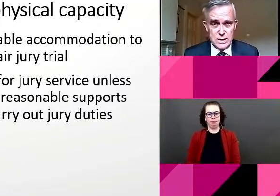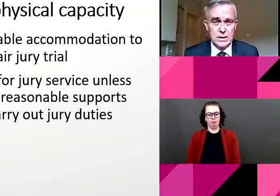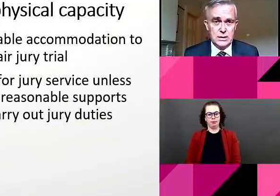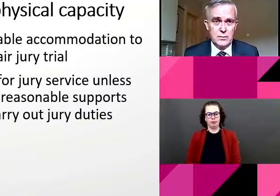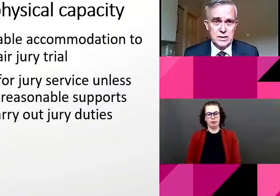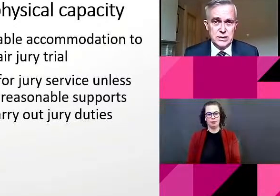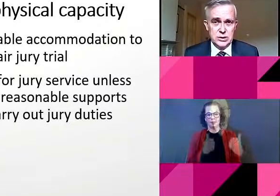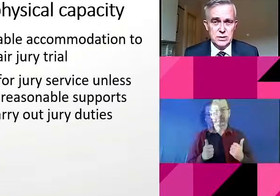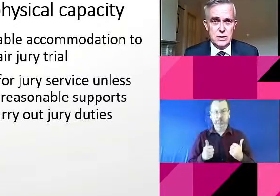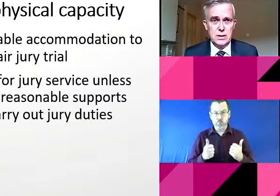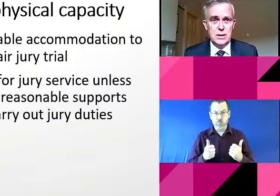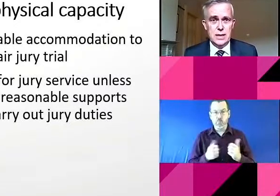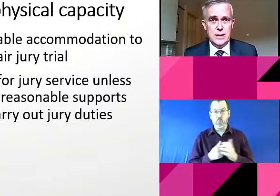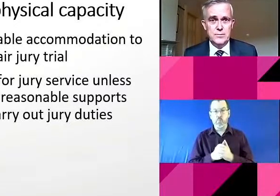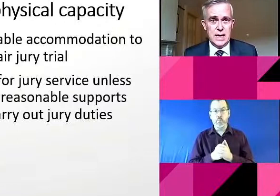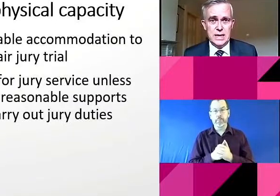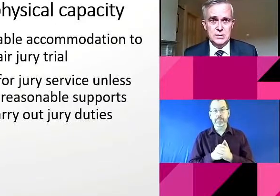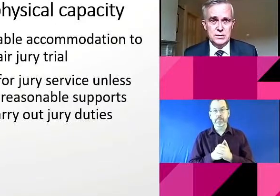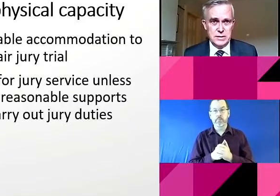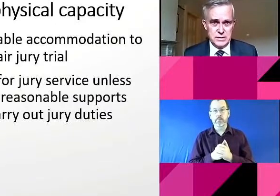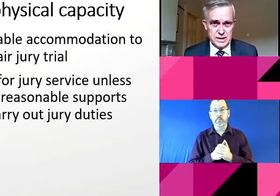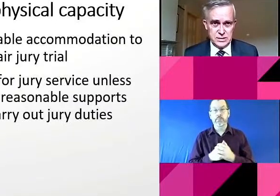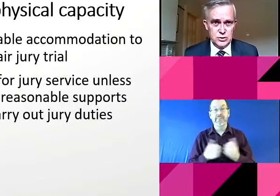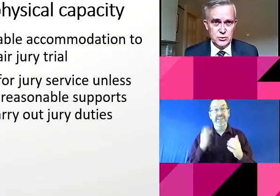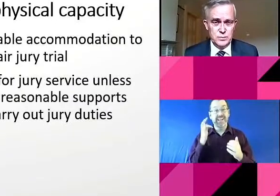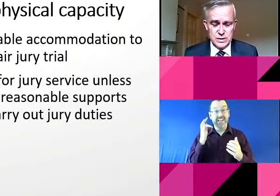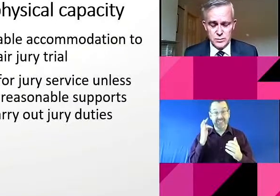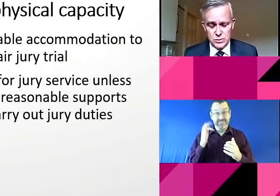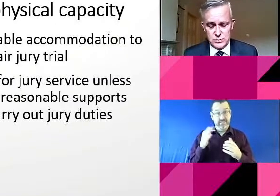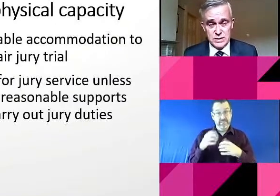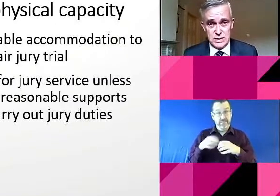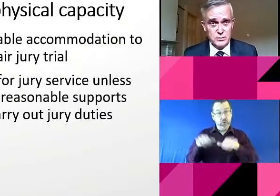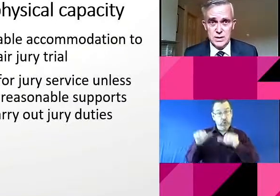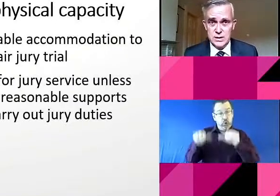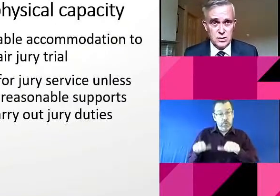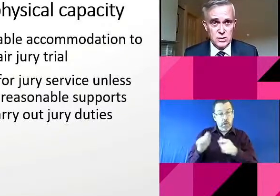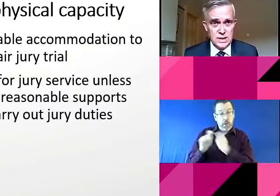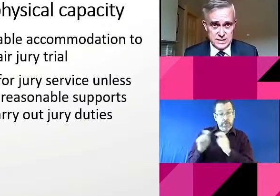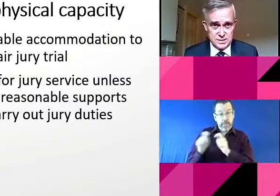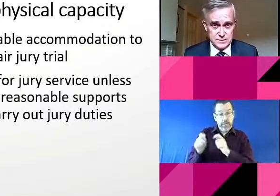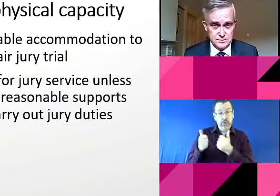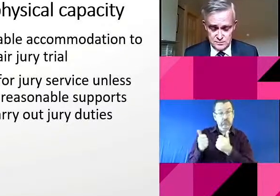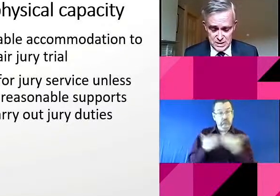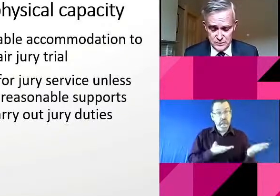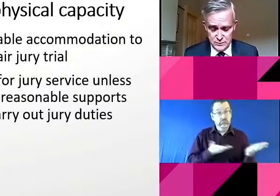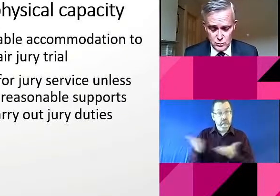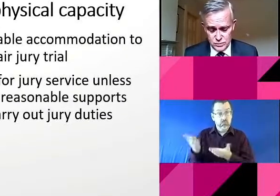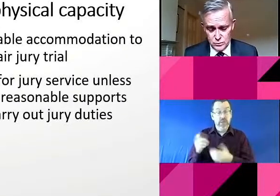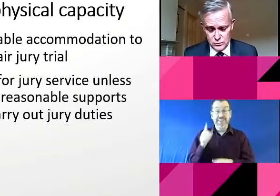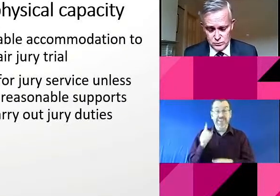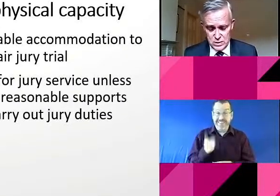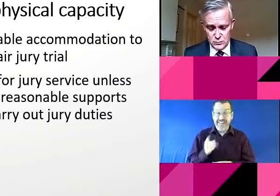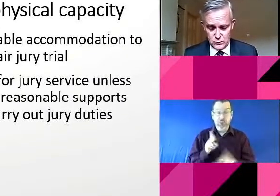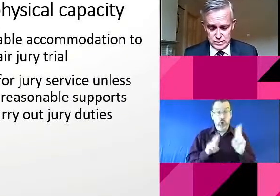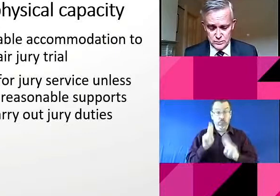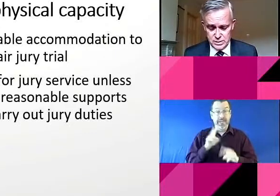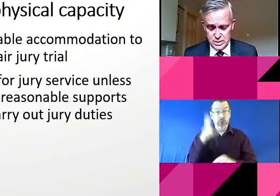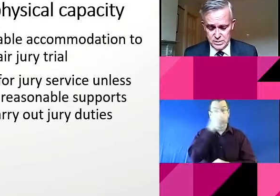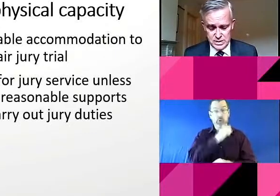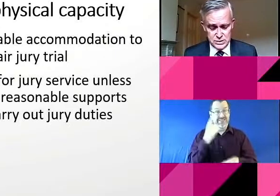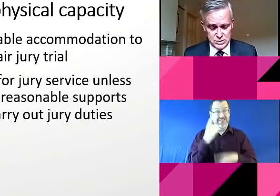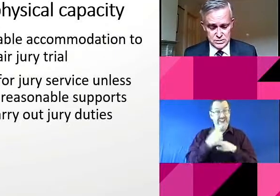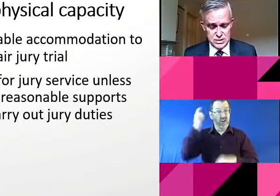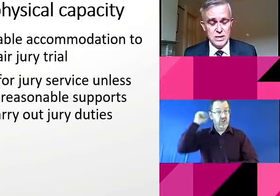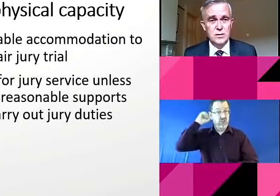suitable accommodation, and that should be the presumption that applies unless, even with those